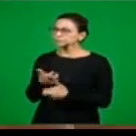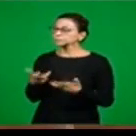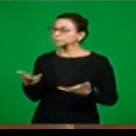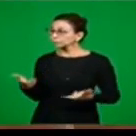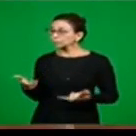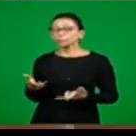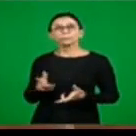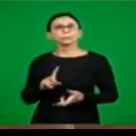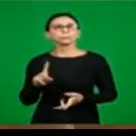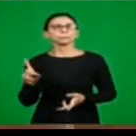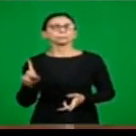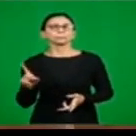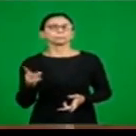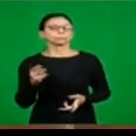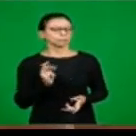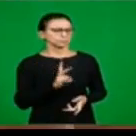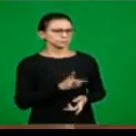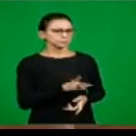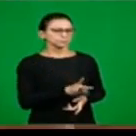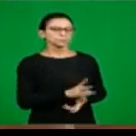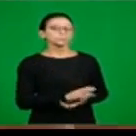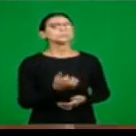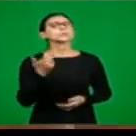anything else?